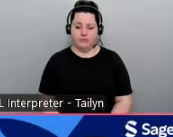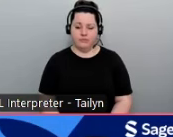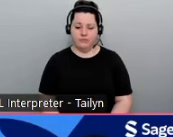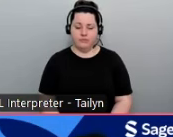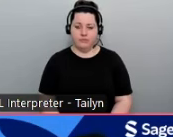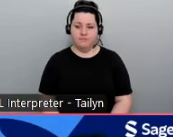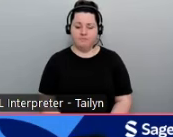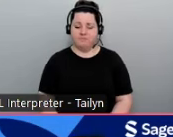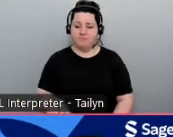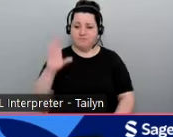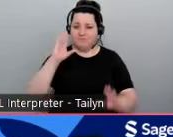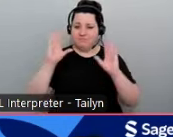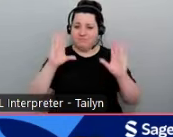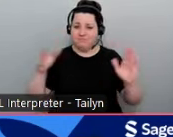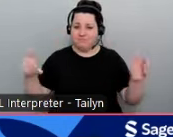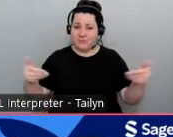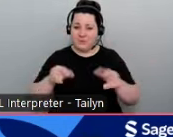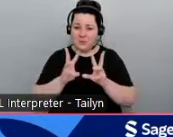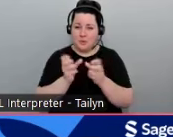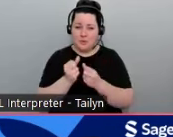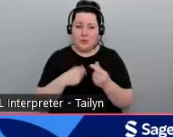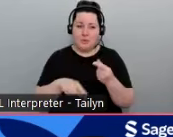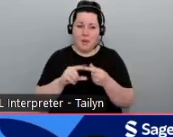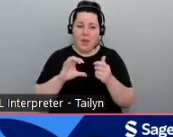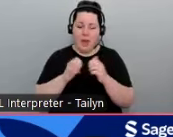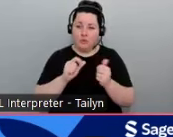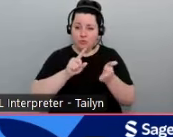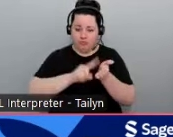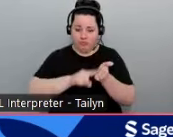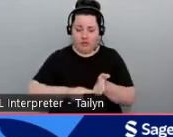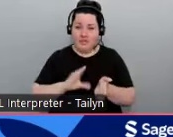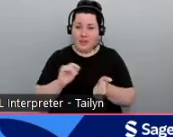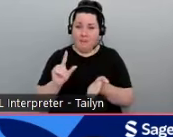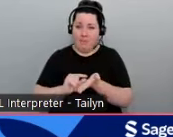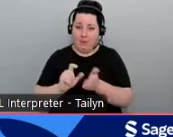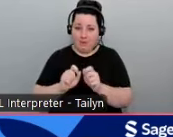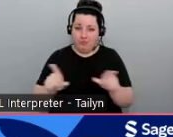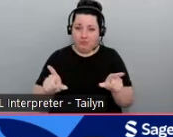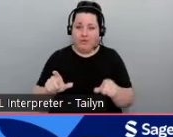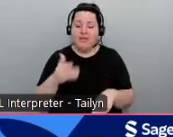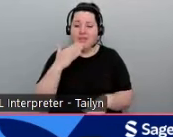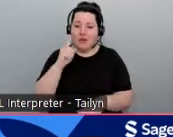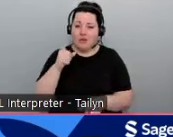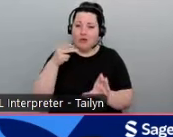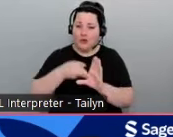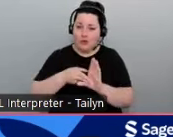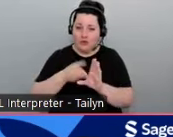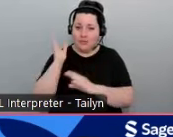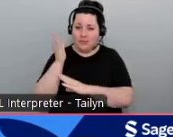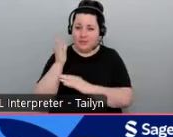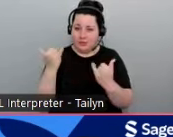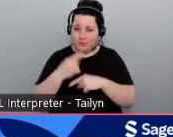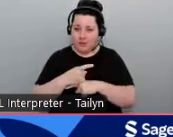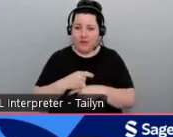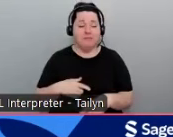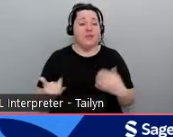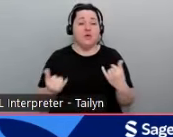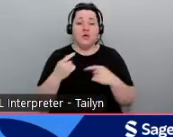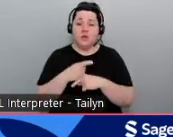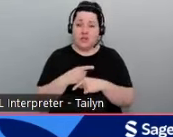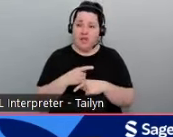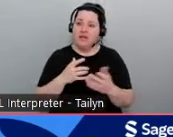Hi, everyone, and welcome to our workshop on how to do research and get published. Thank you for joining the presentation. Today, we are focusing on what it takes to get published in